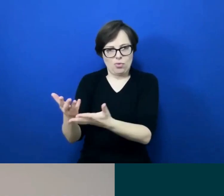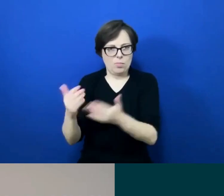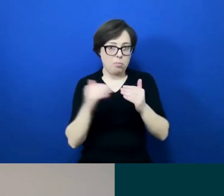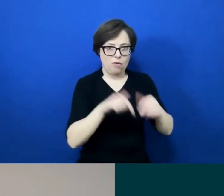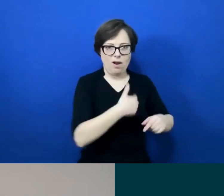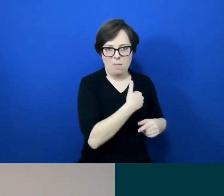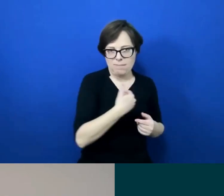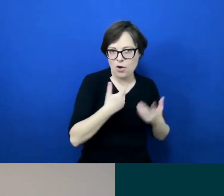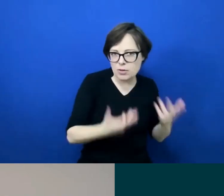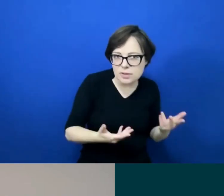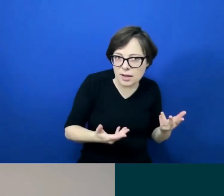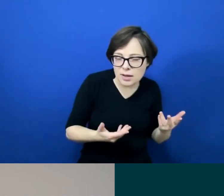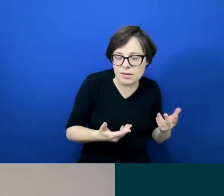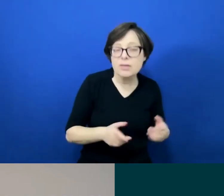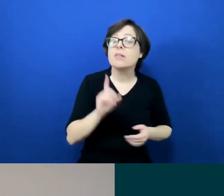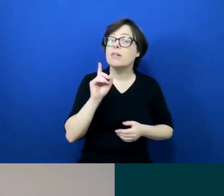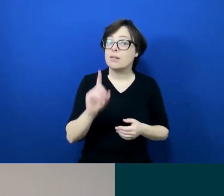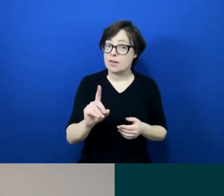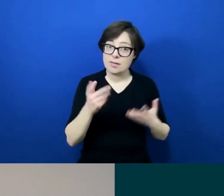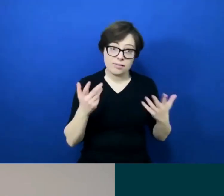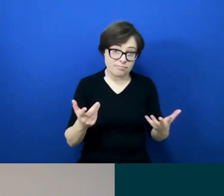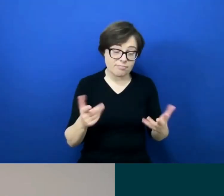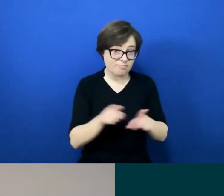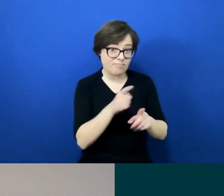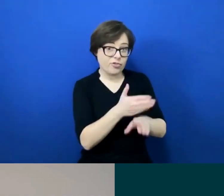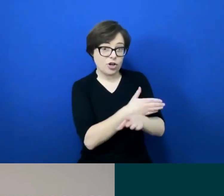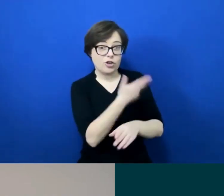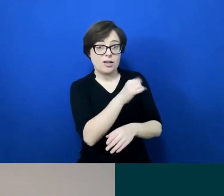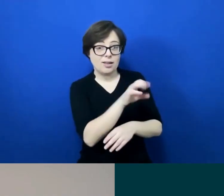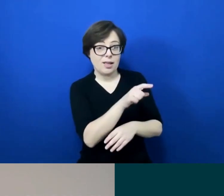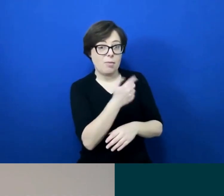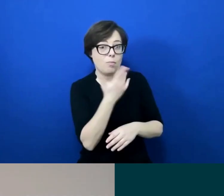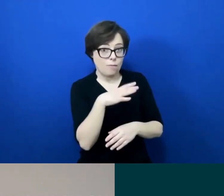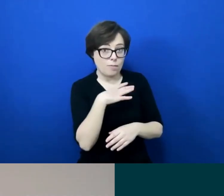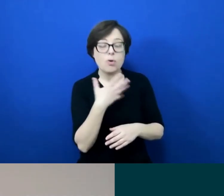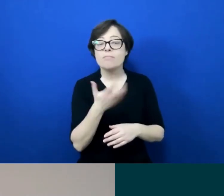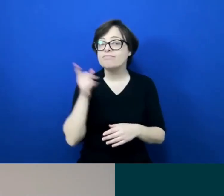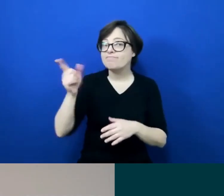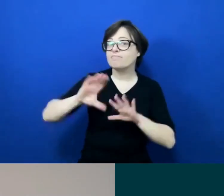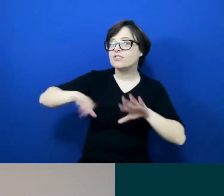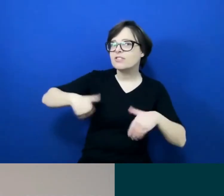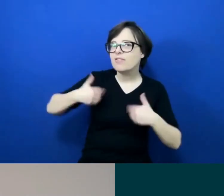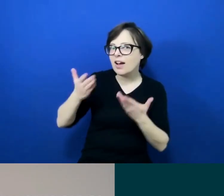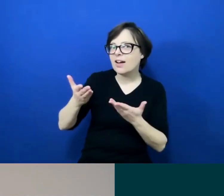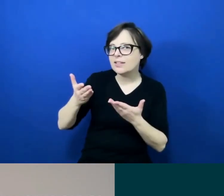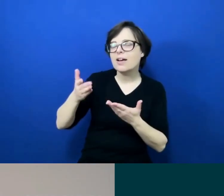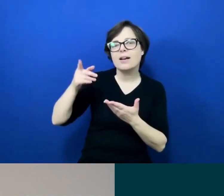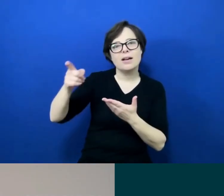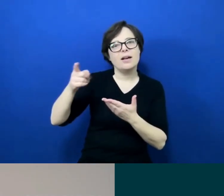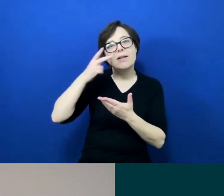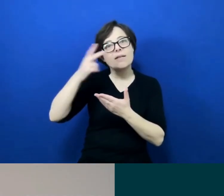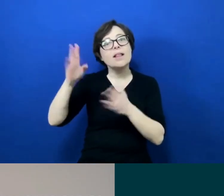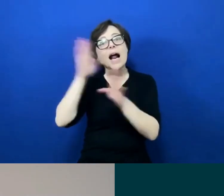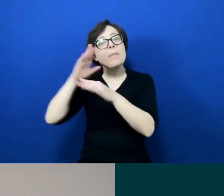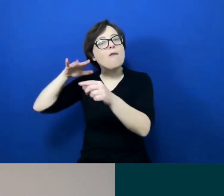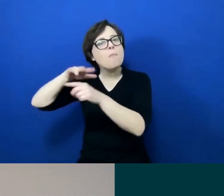conditions, supposedly unlike ours, as we have just heard, make Switzerland that